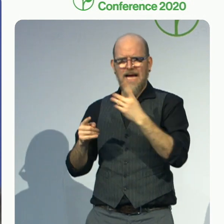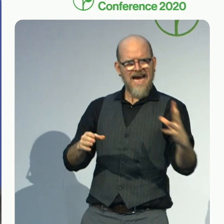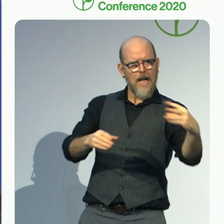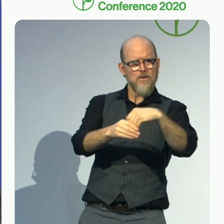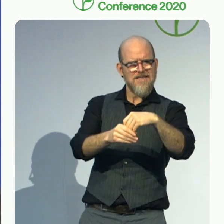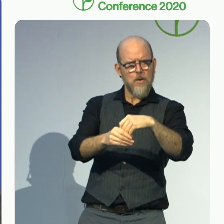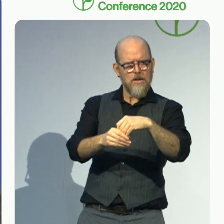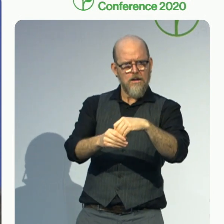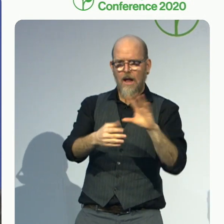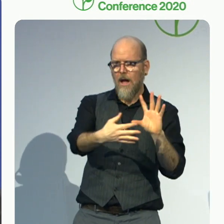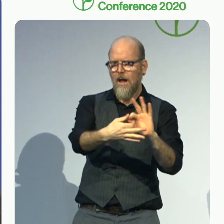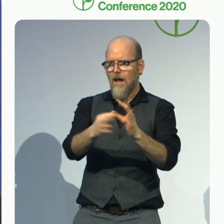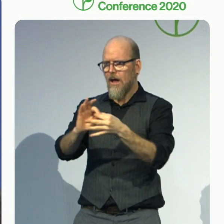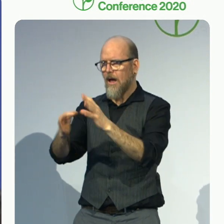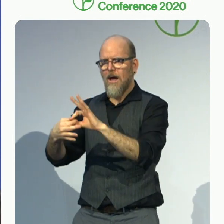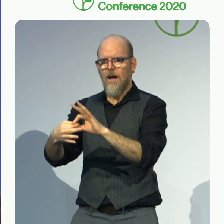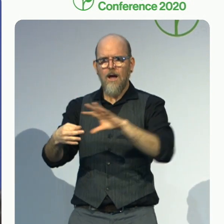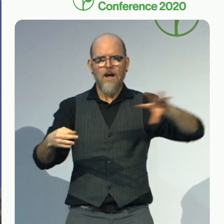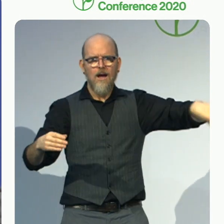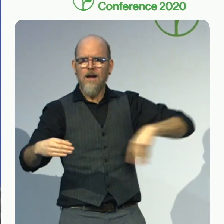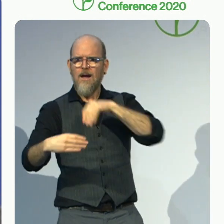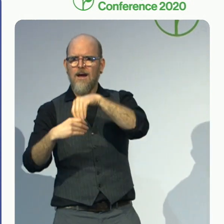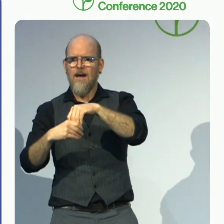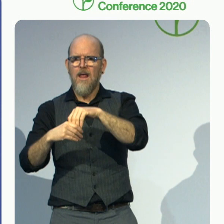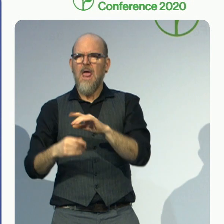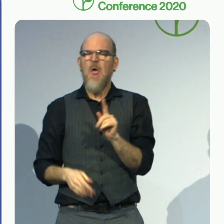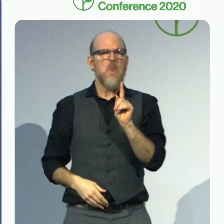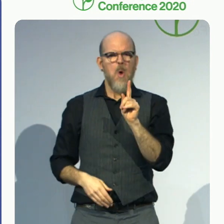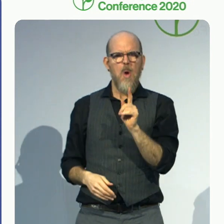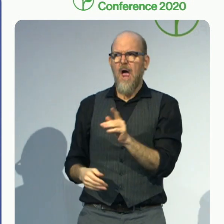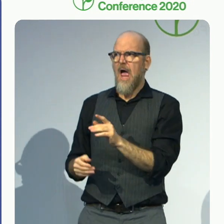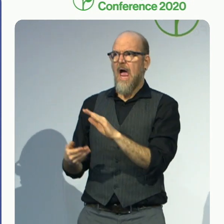people and their inclusion, it's a way of educating all children.